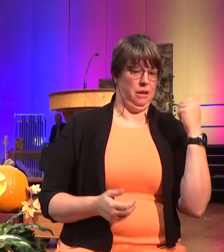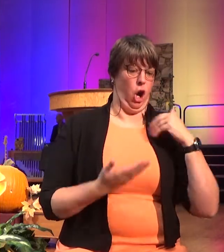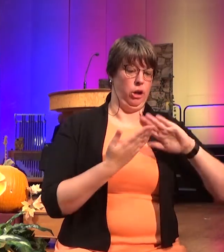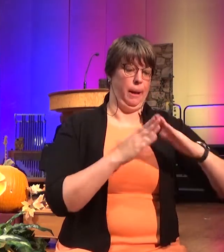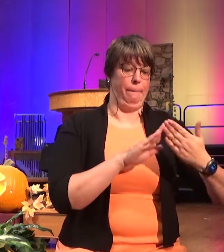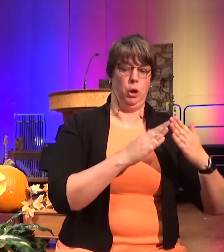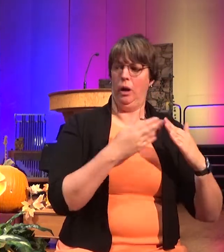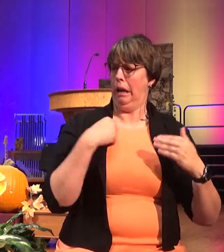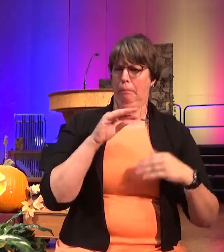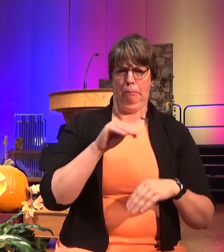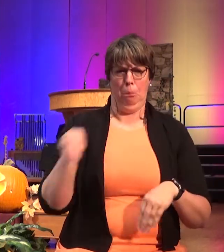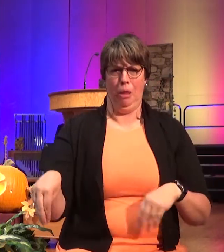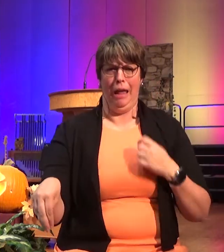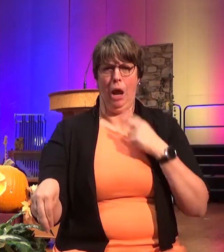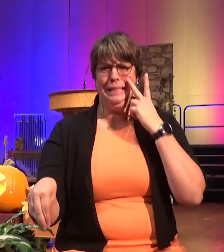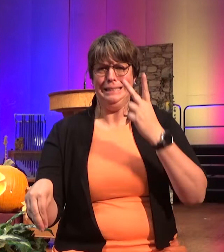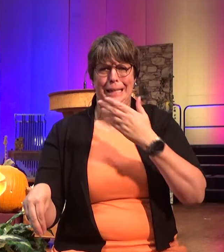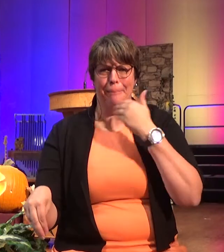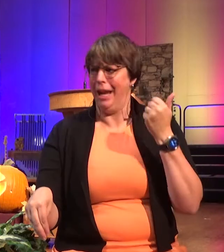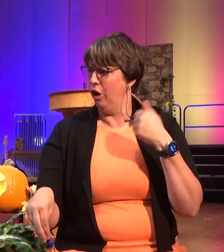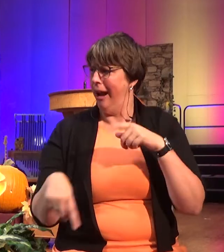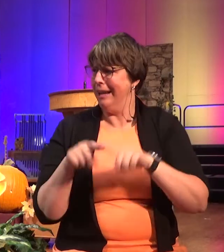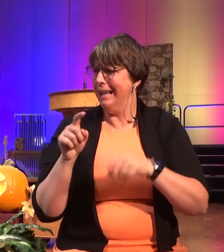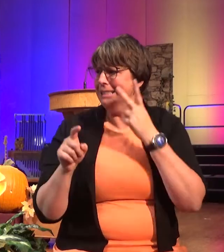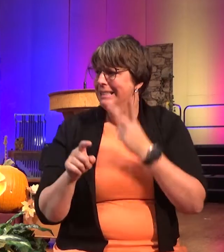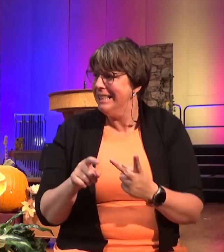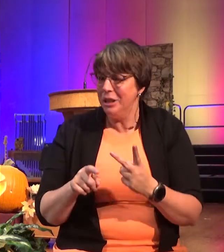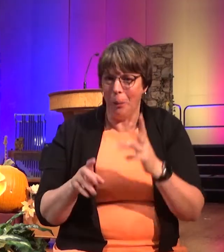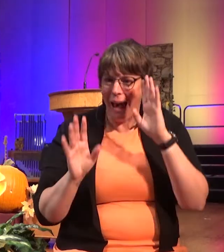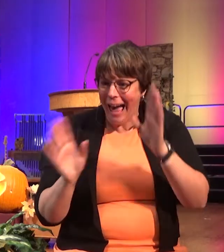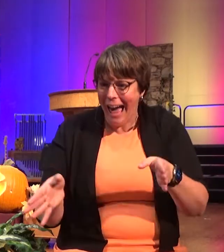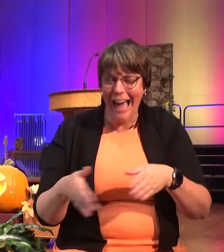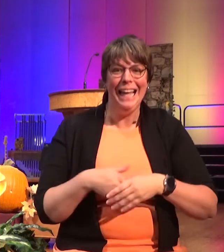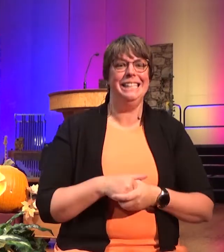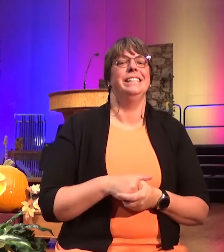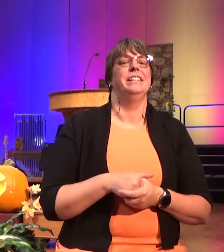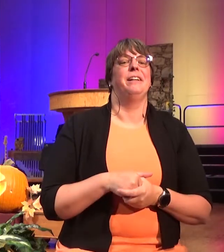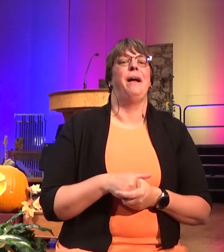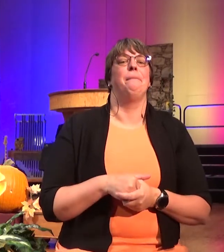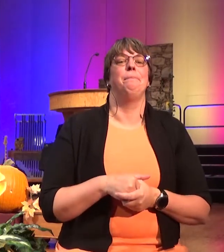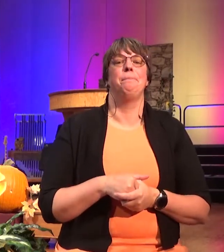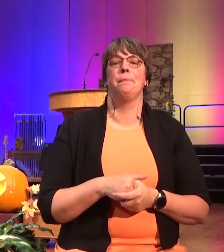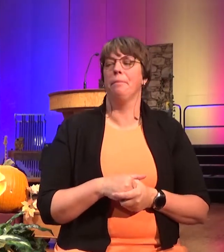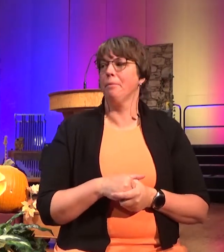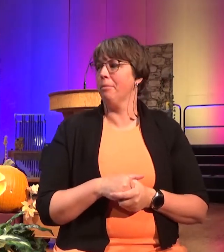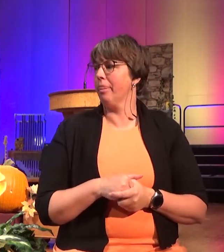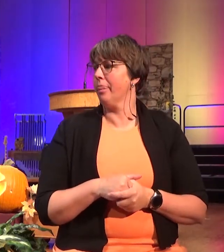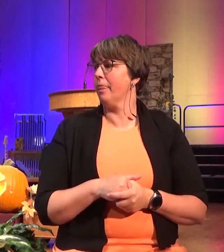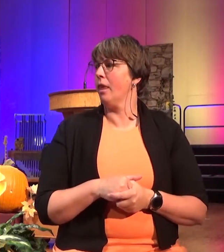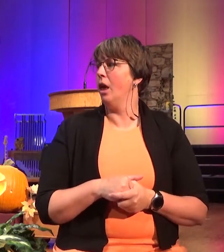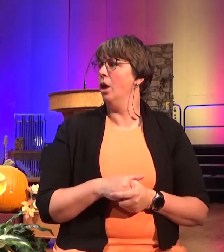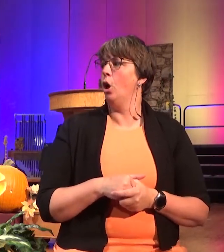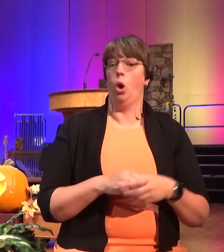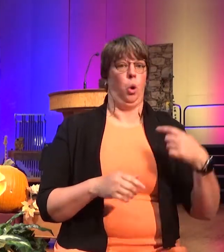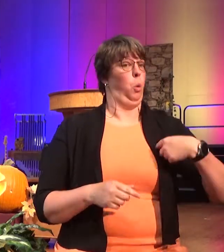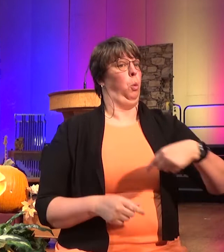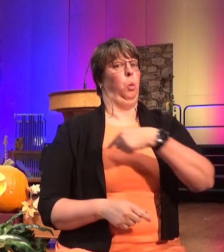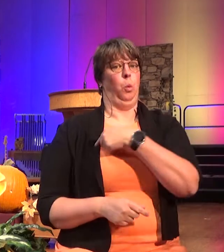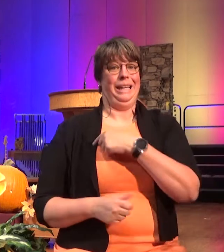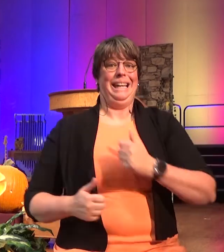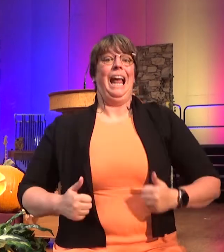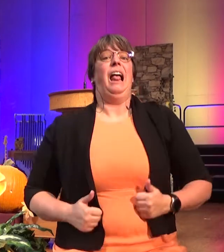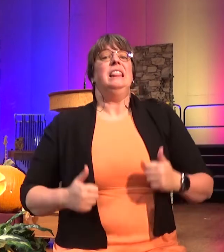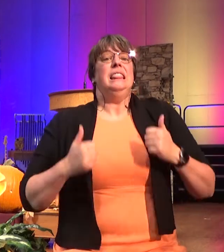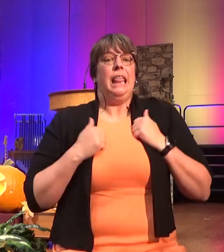down so I can see you better, Jeff. I can't see you, so hi. Is that we live intentionally. We